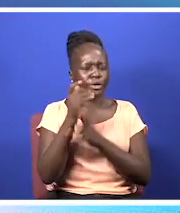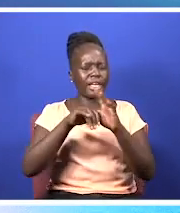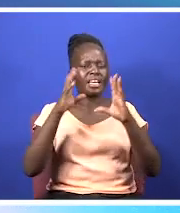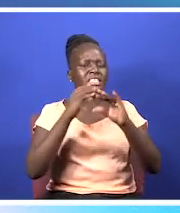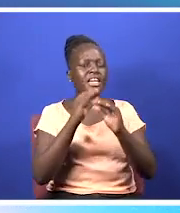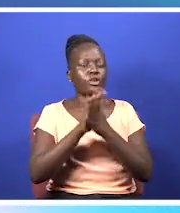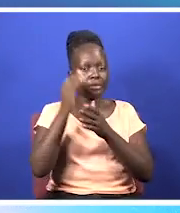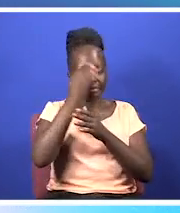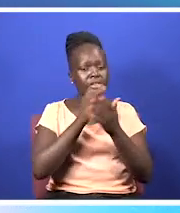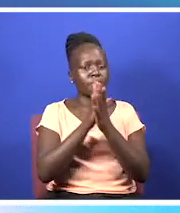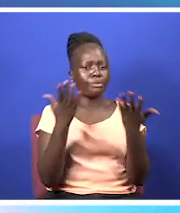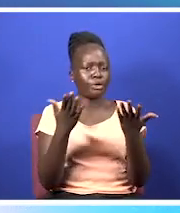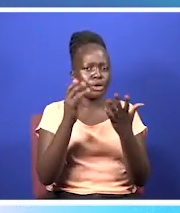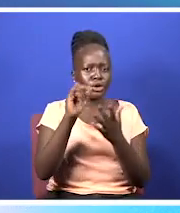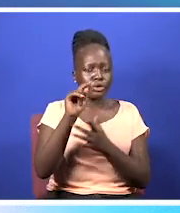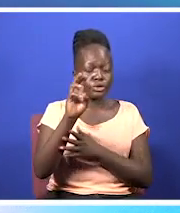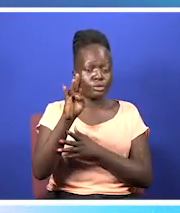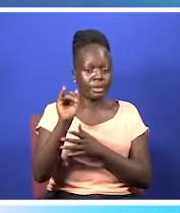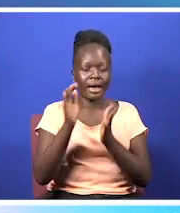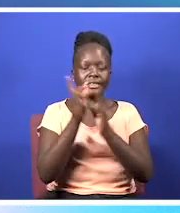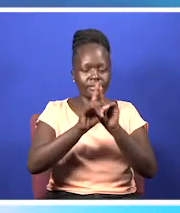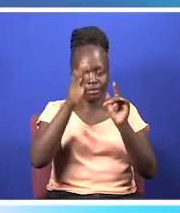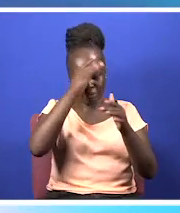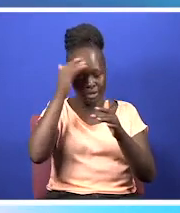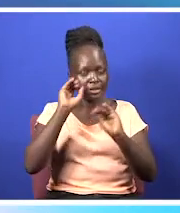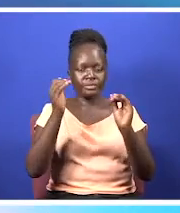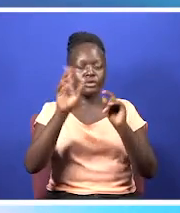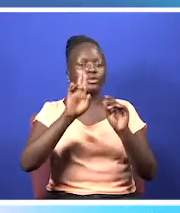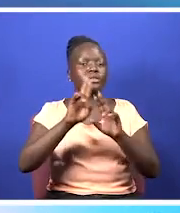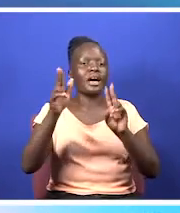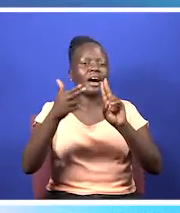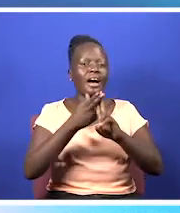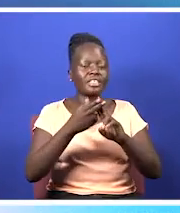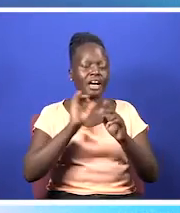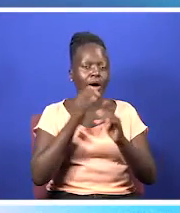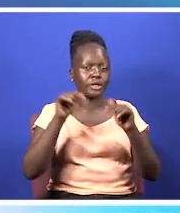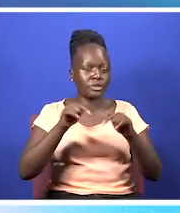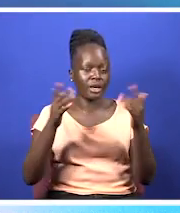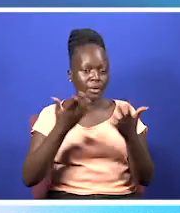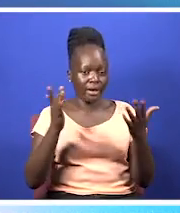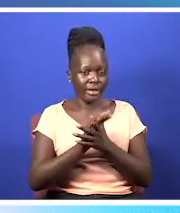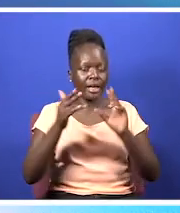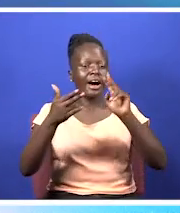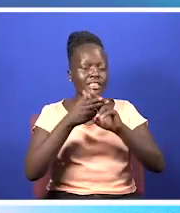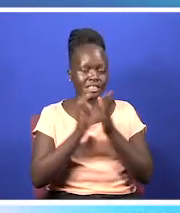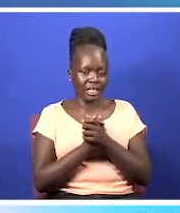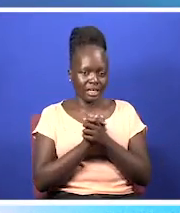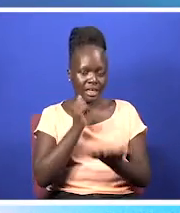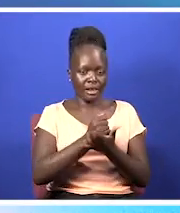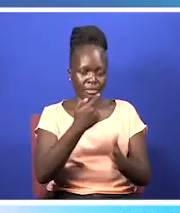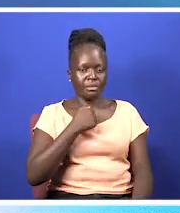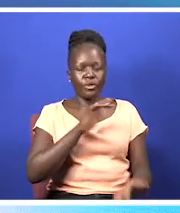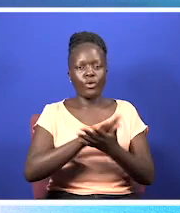section on Facebook, on YouTube? And please do not forget to use our hashtag today, which is hashtag Help